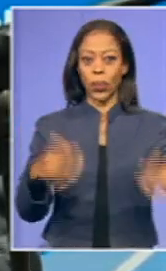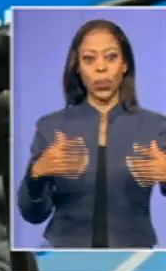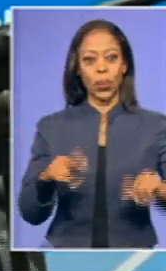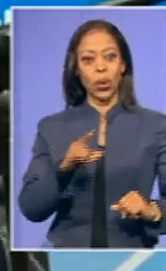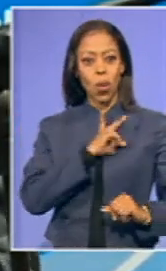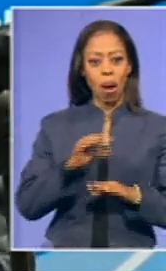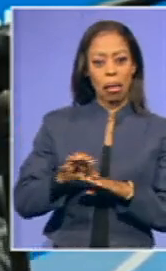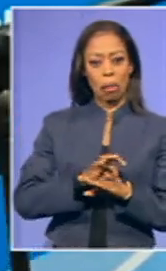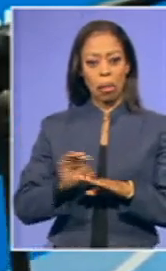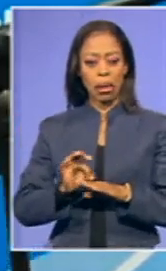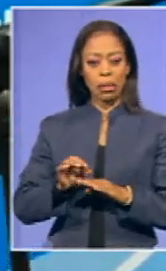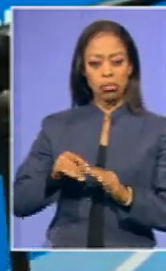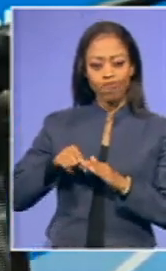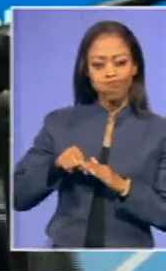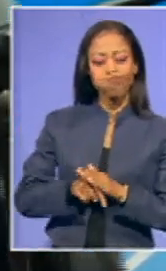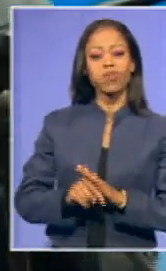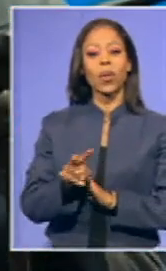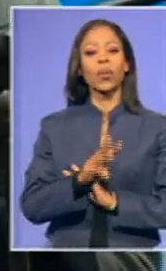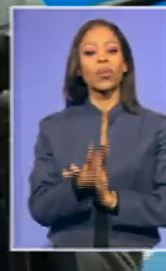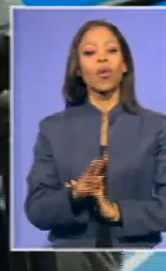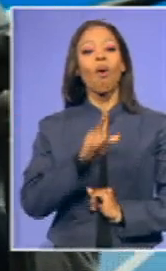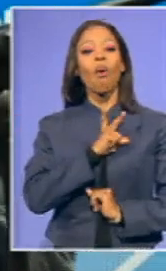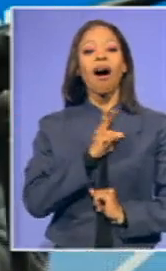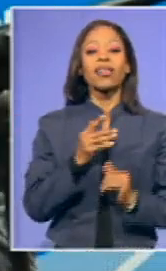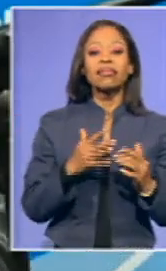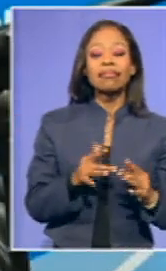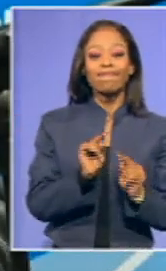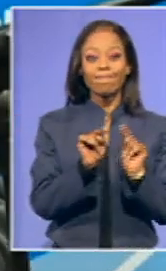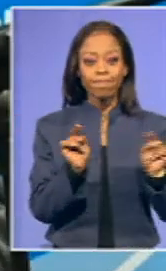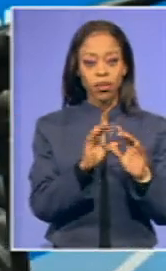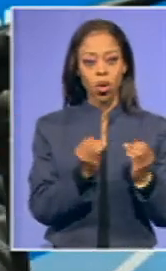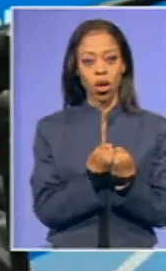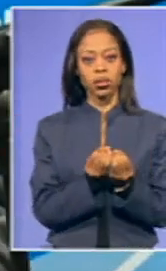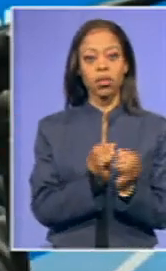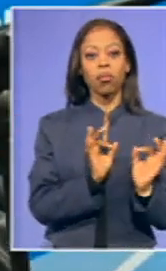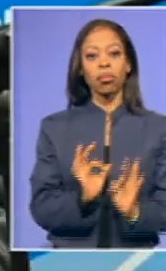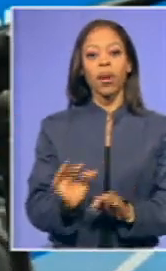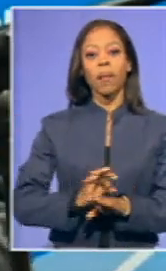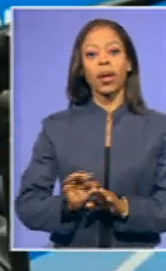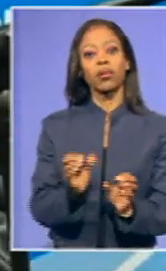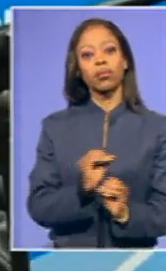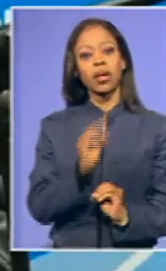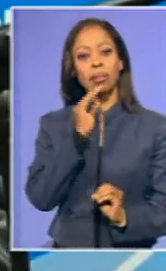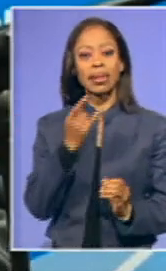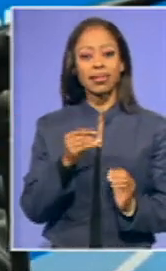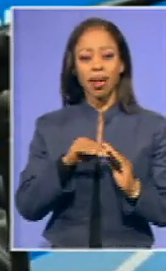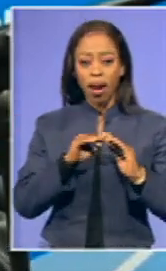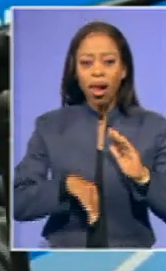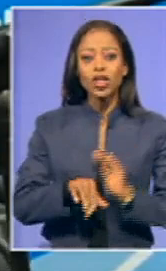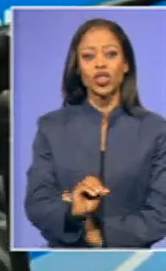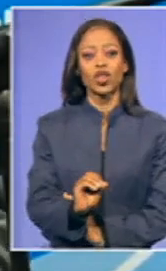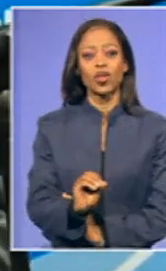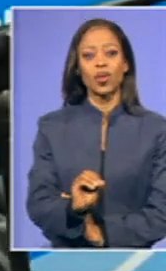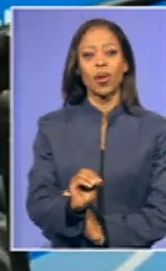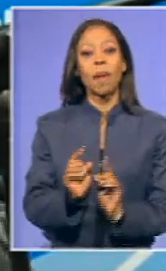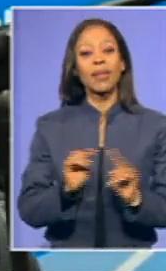of planning was so detailed that in any other organization where there was no proper planning, this could have gone down to 0. We